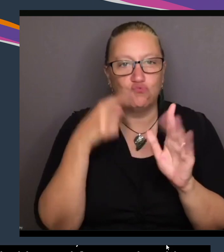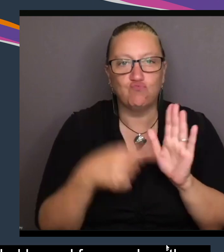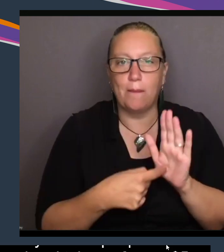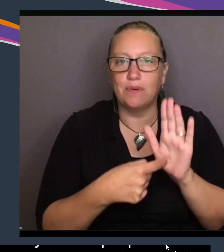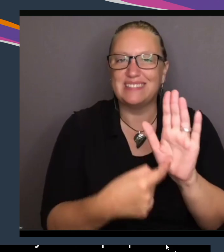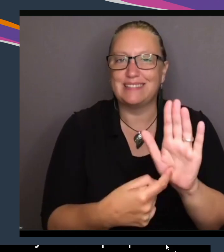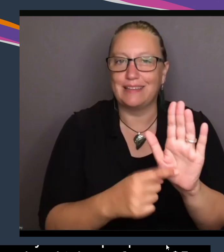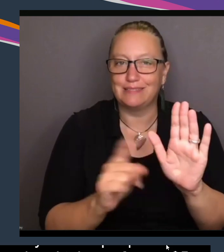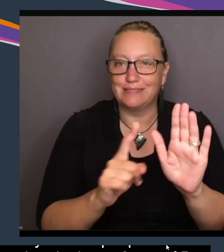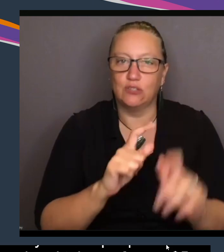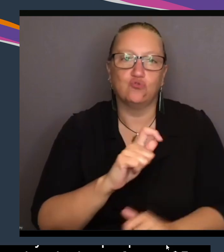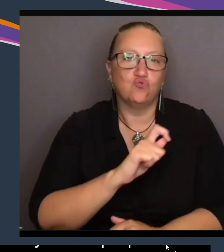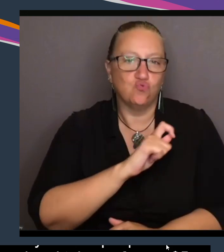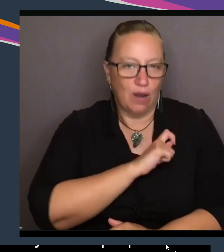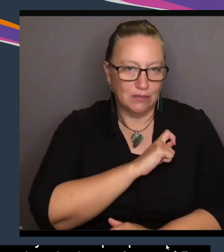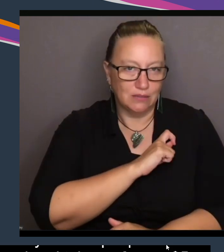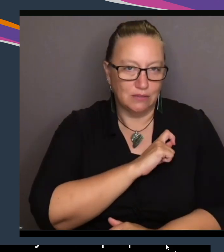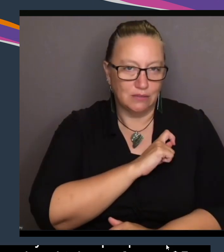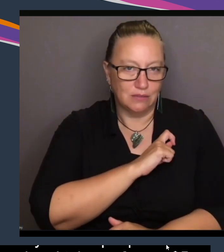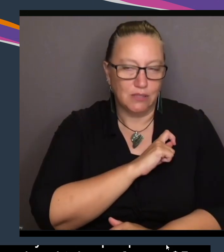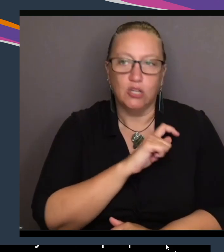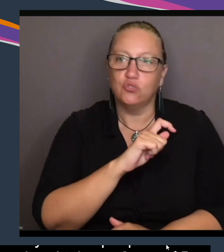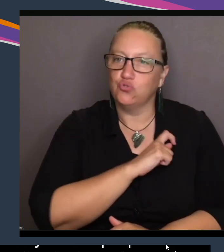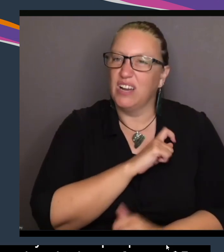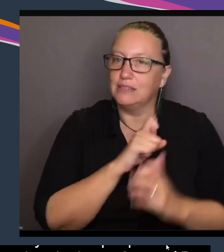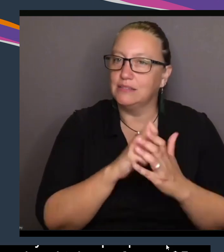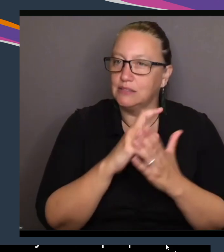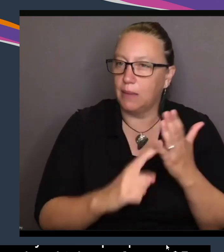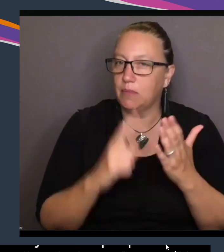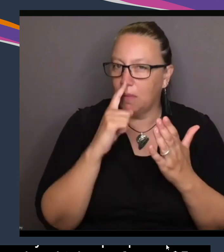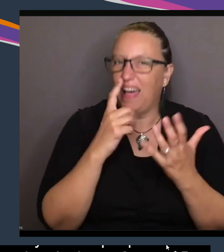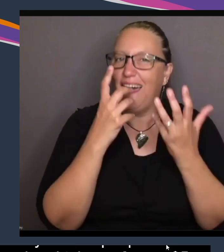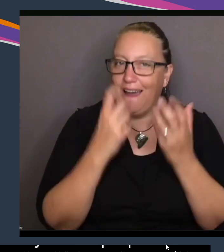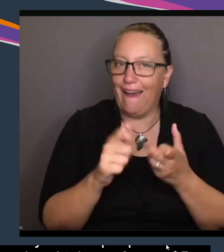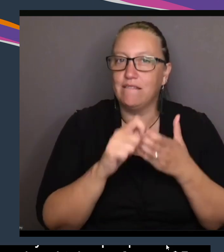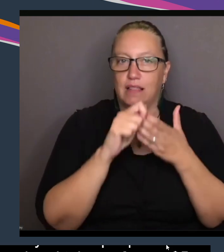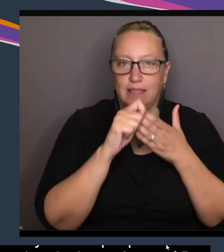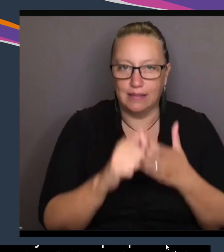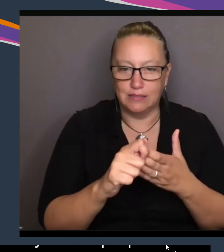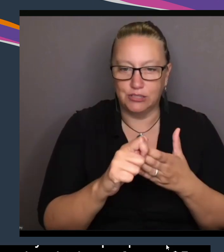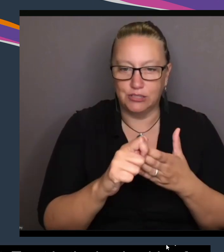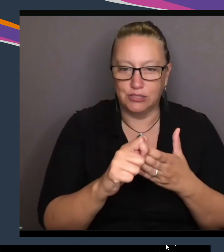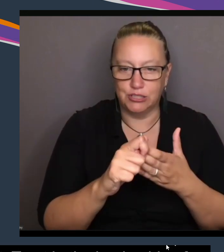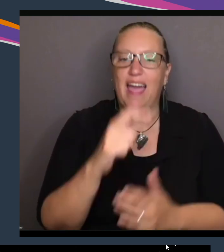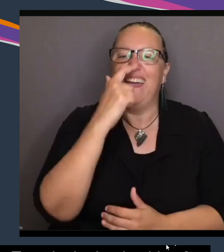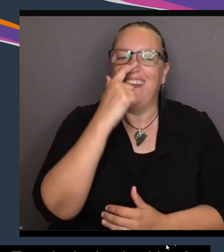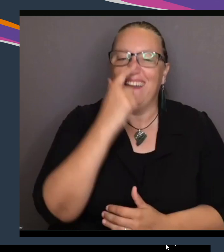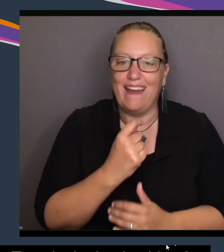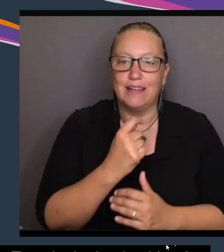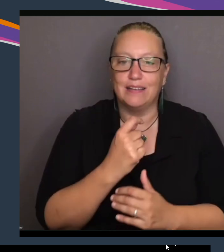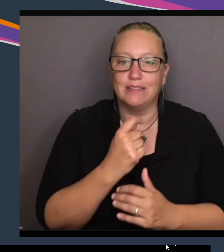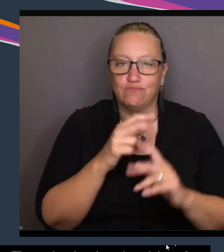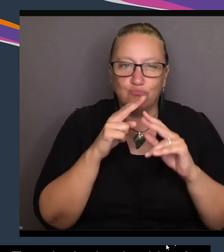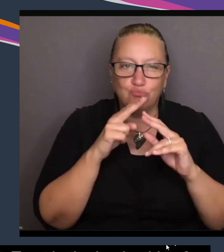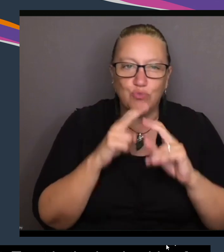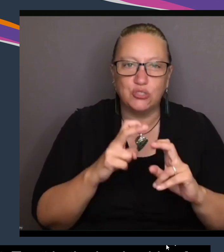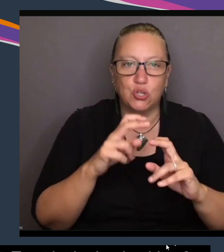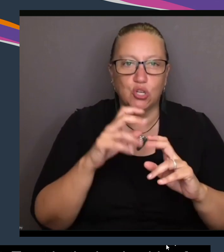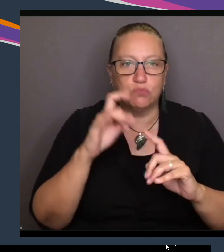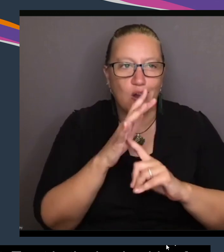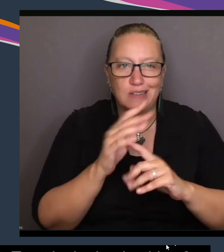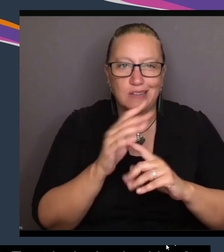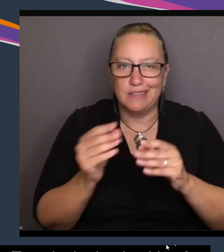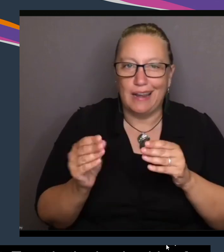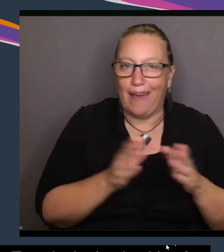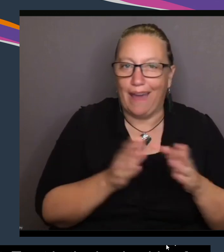in our collective capacity to shape research priorities, and trust that evidence, when generated differently, can change